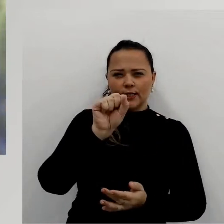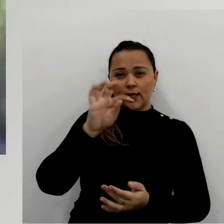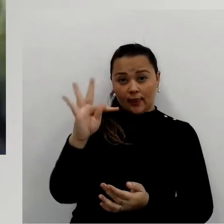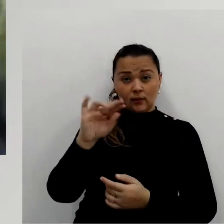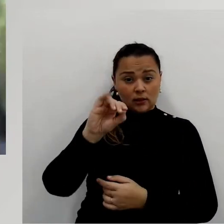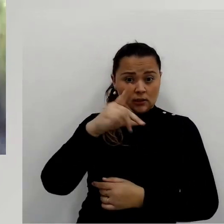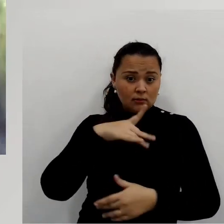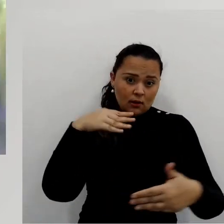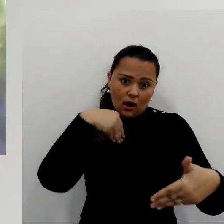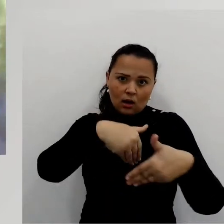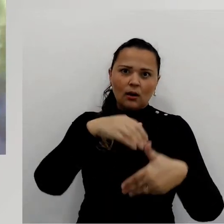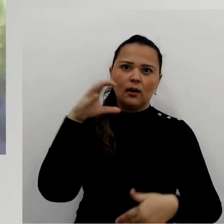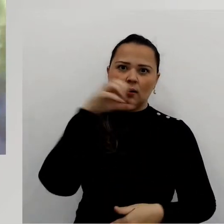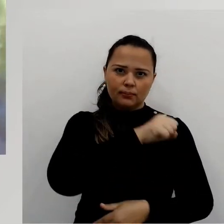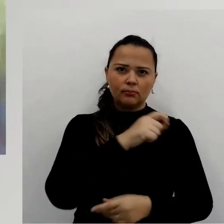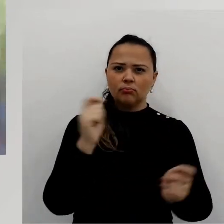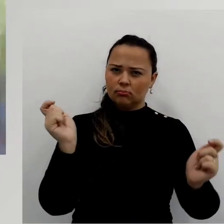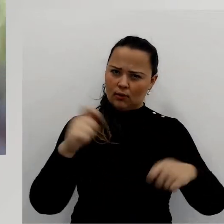It can handle